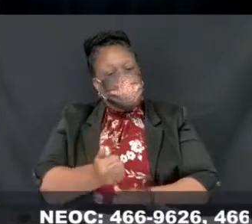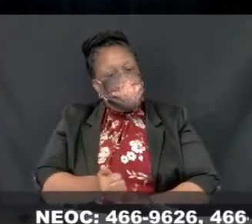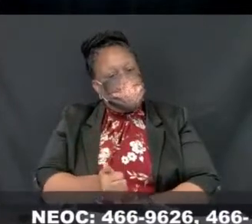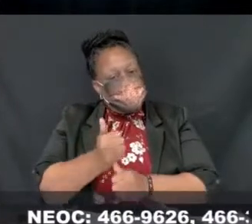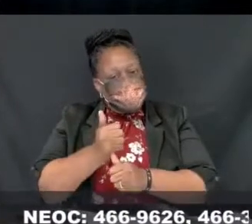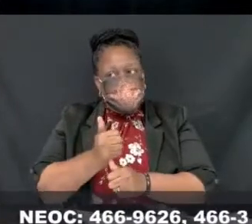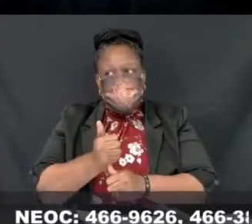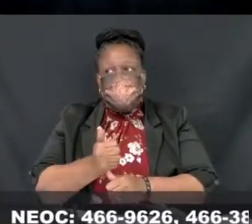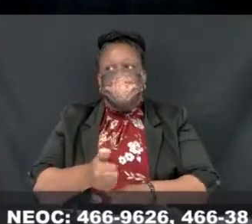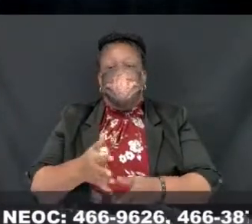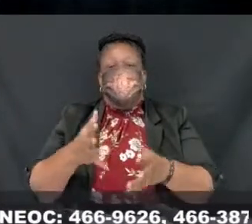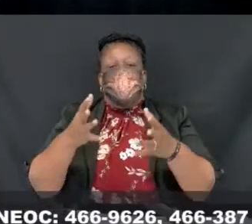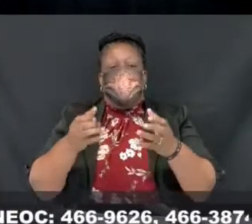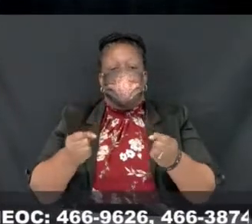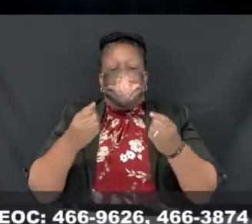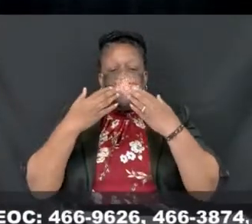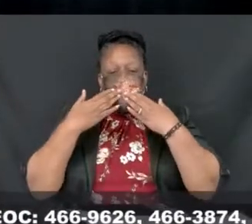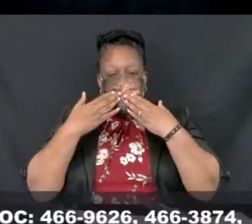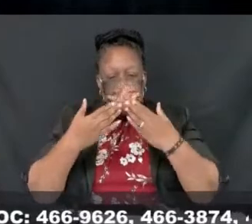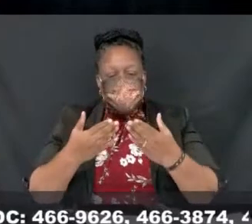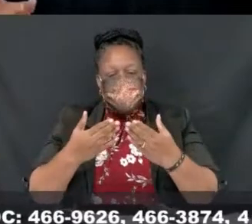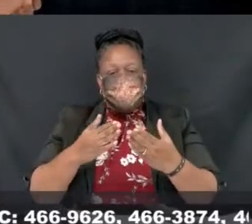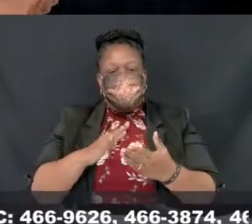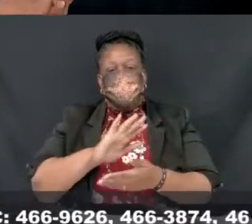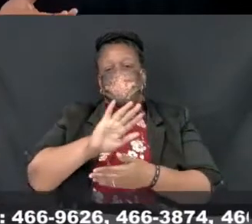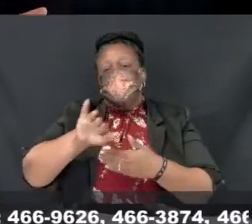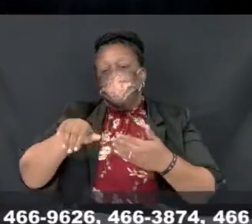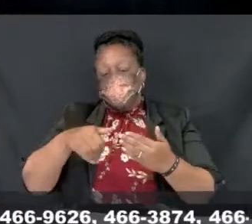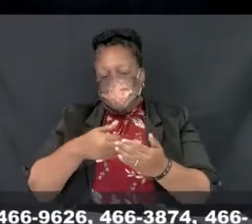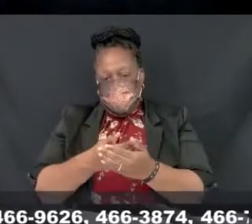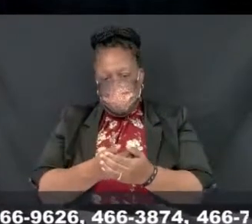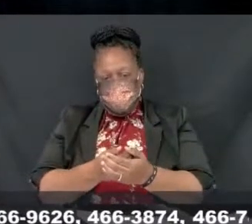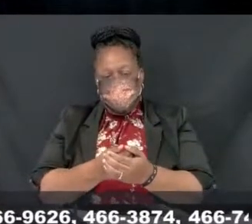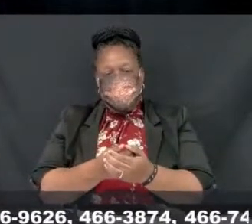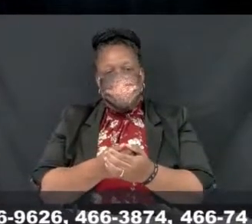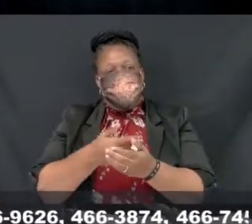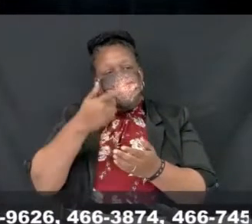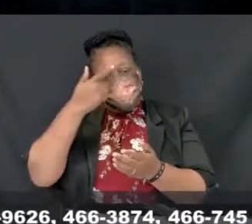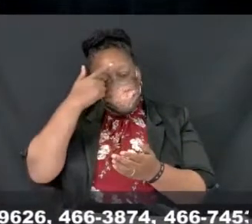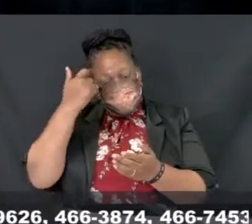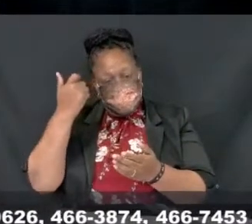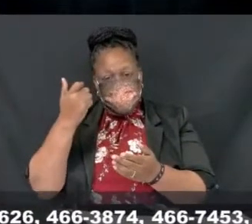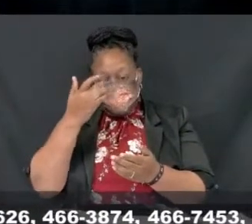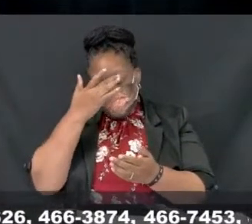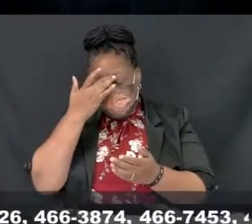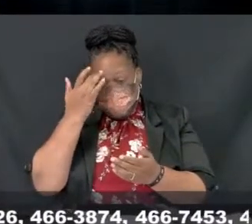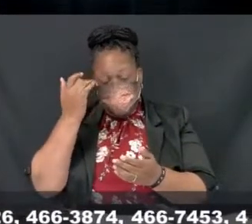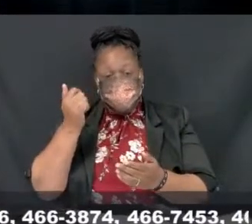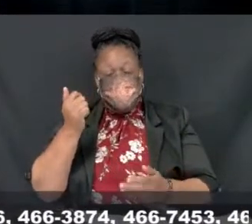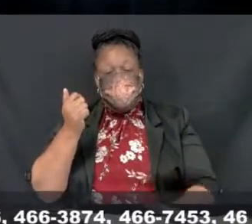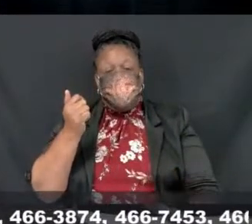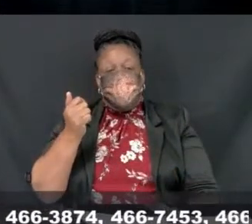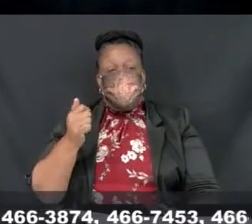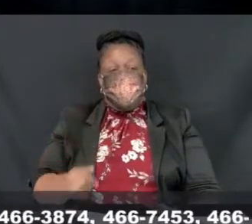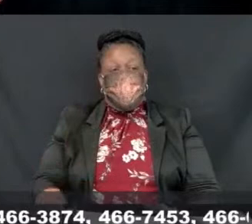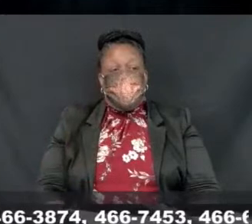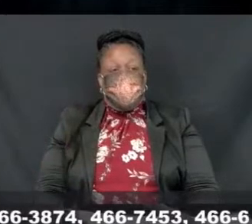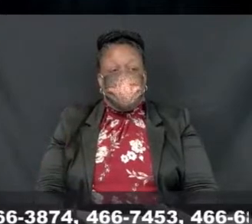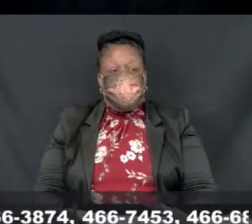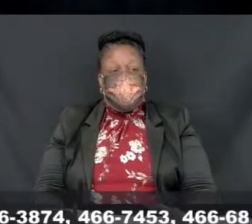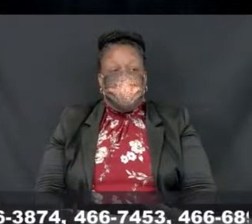briefings, I want to thank Mr. Leslie Williams. I know some of you complain, oh, Leslie don't read me questions.